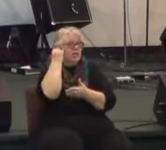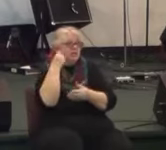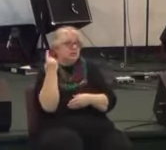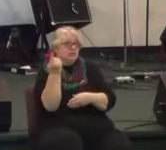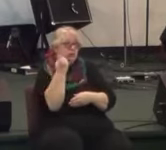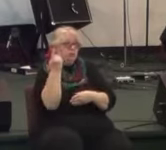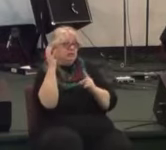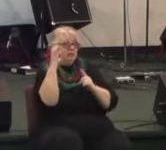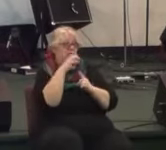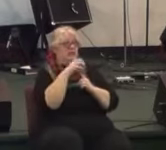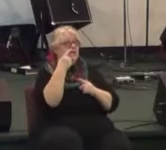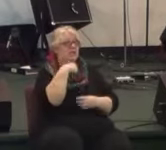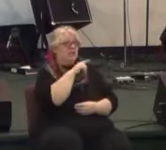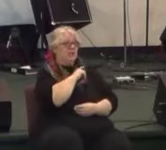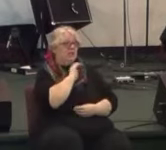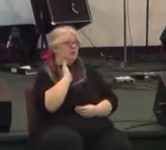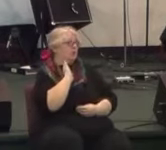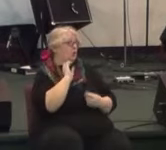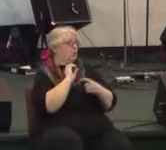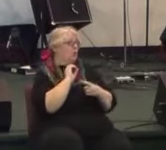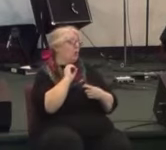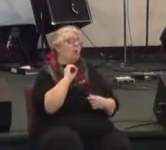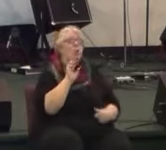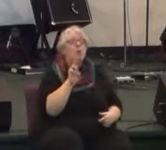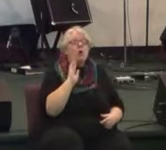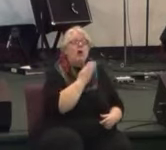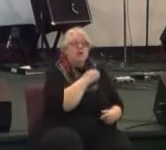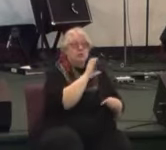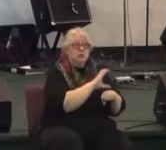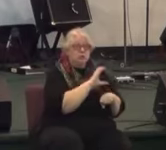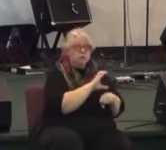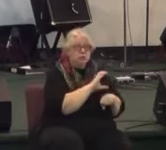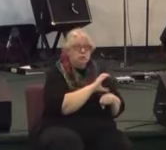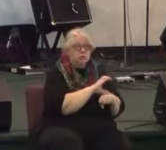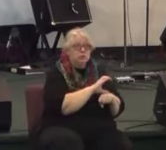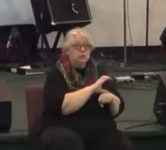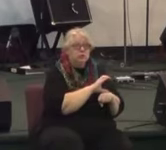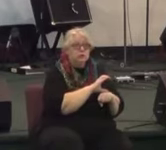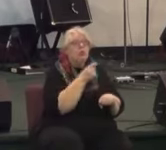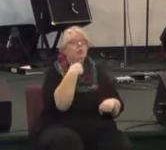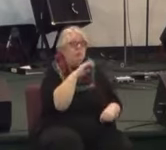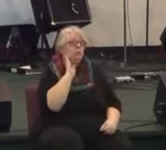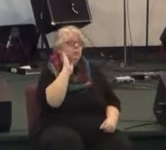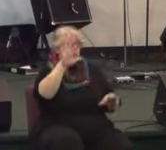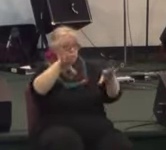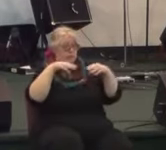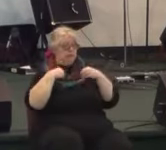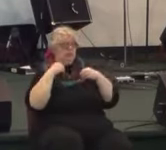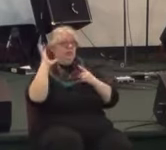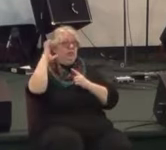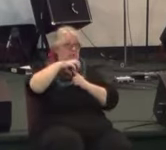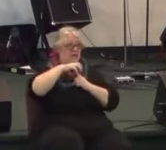for Jesus. Because if we're weak, if we're powerless, Satan doesn't need us. He's got us already.